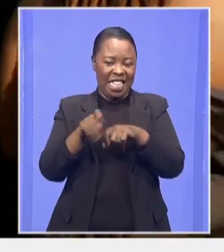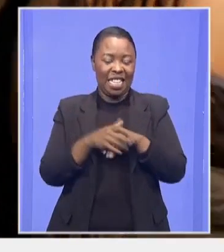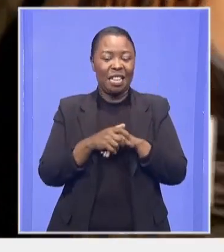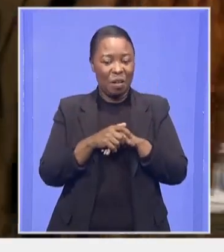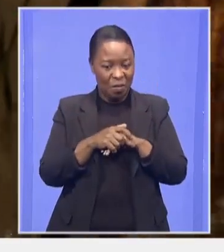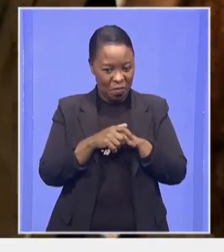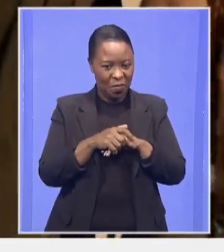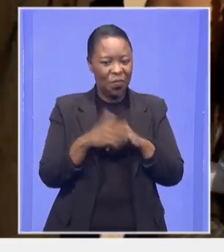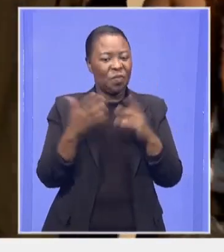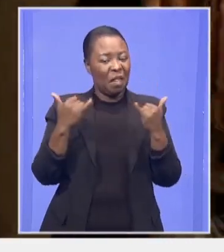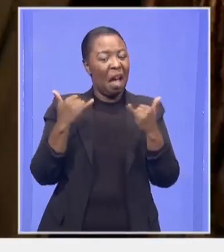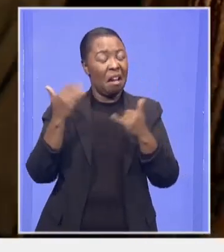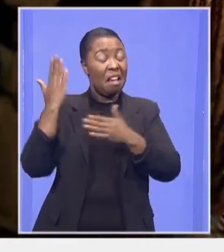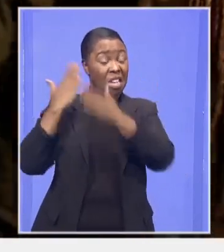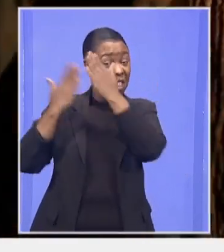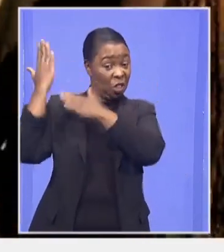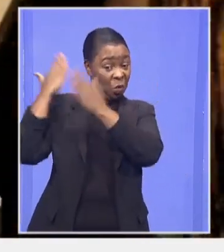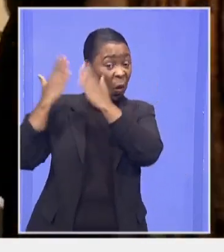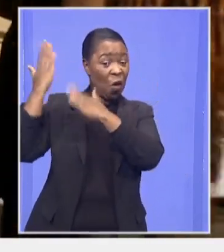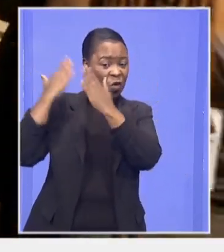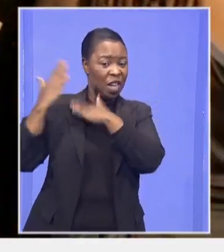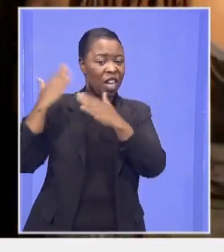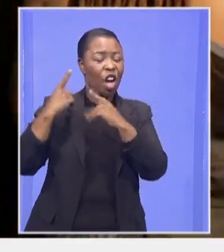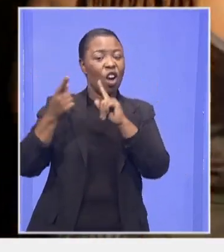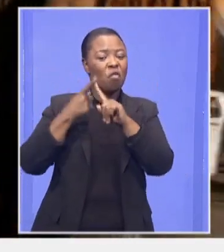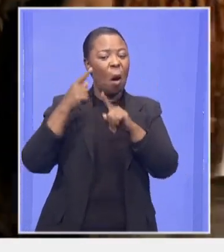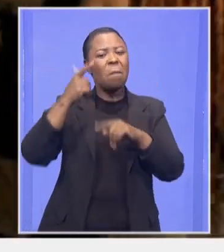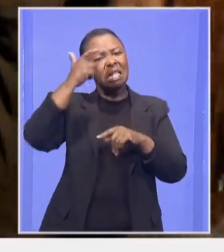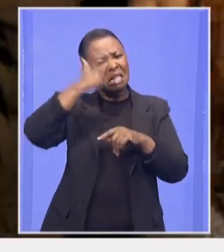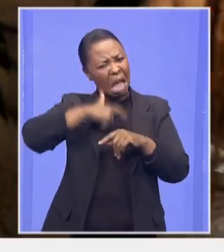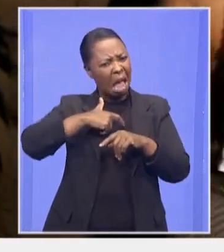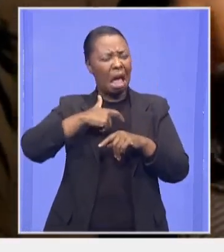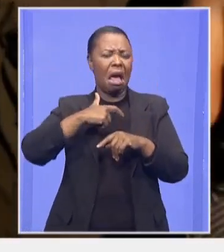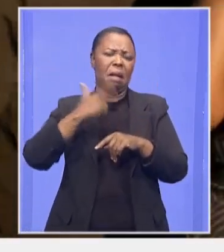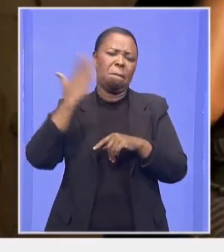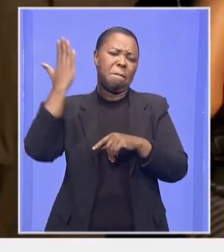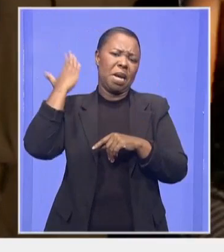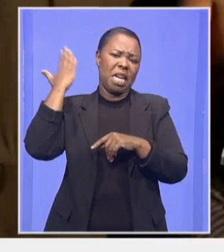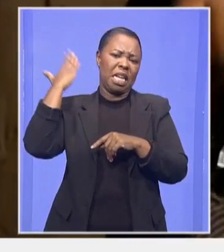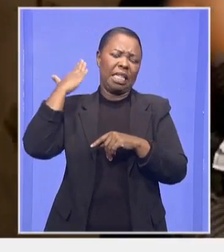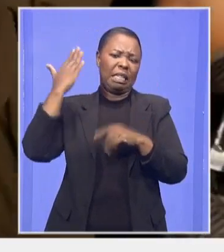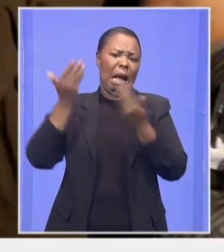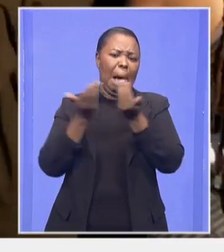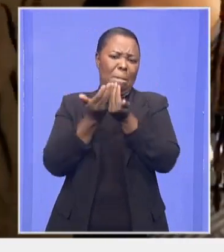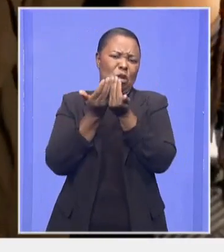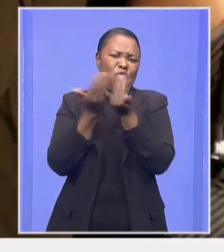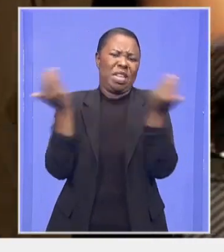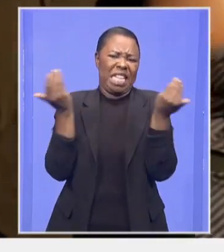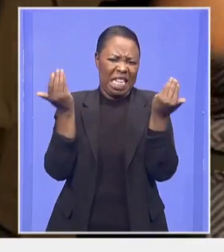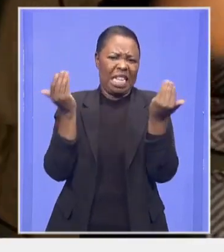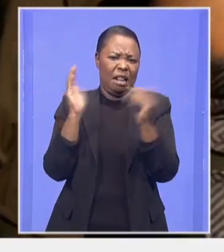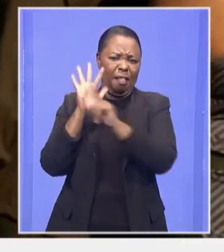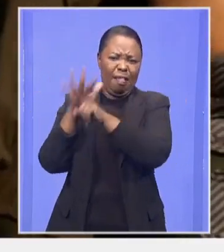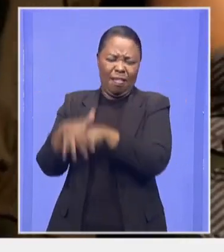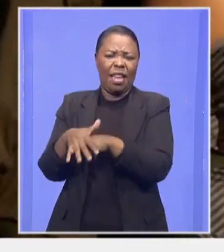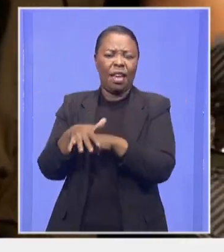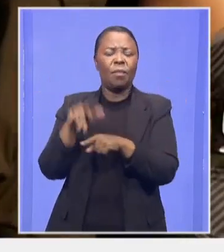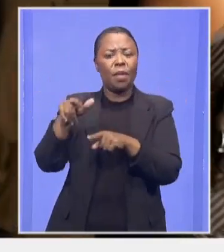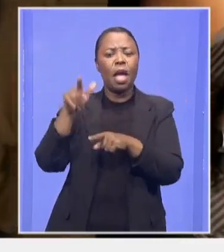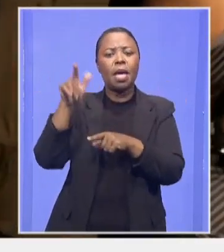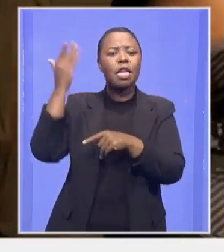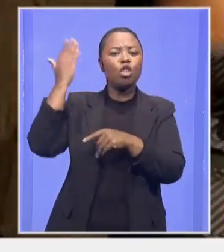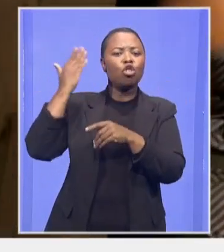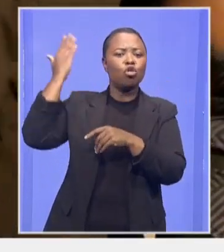it is quite historic. It comes from a sad past of apartheid. They ran through some of the very historic sites here.